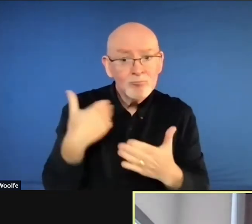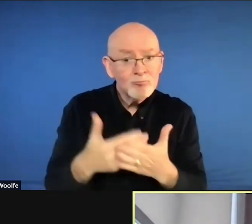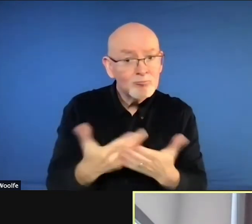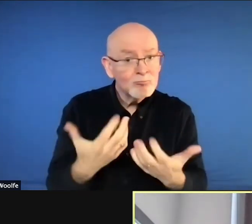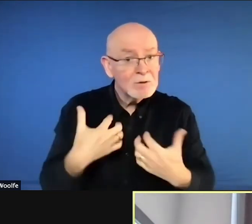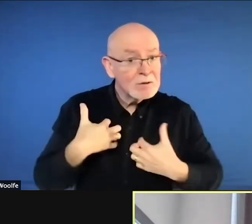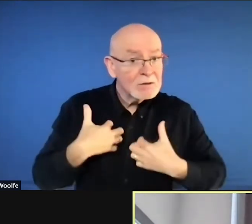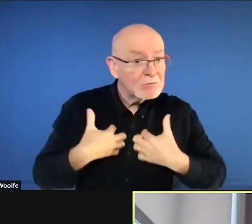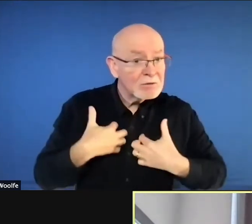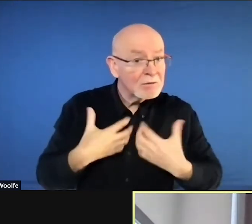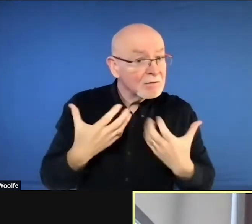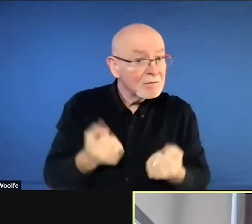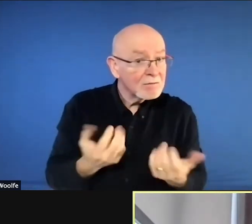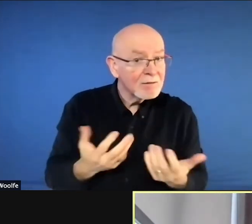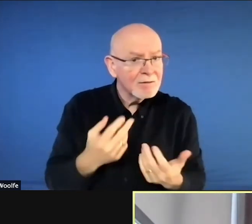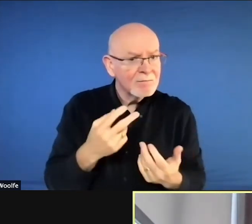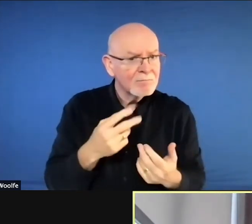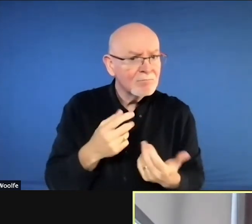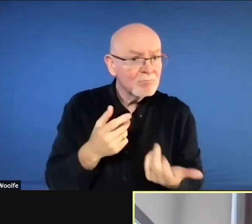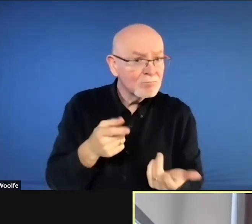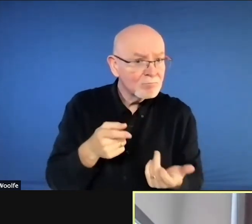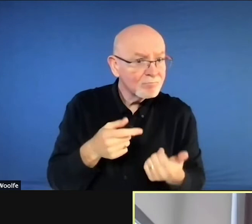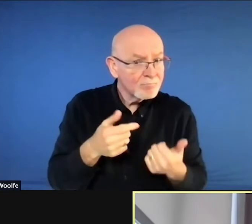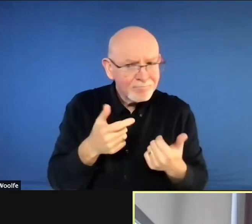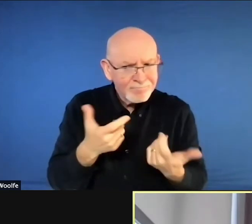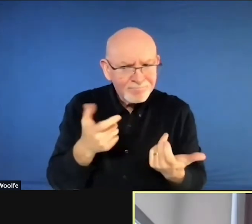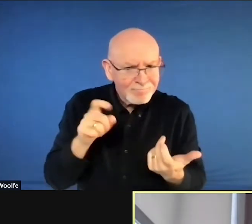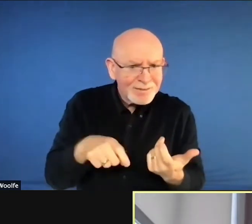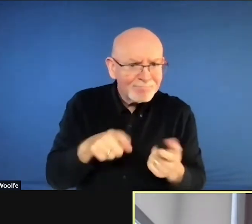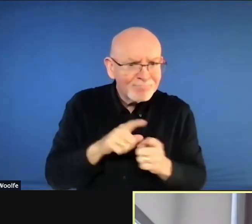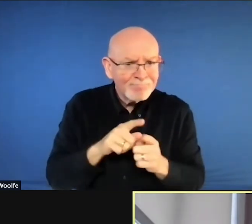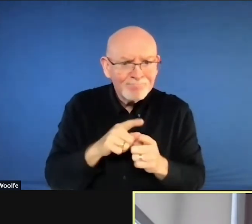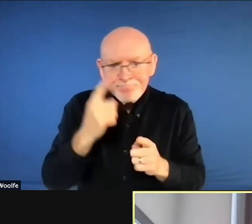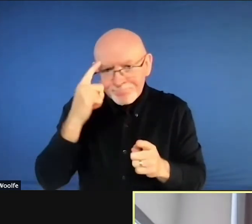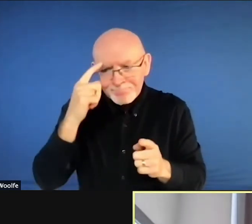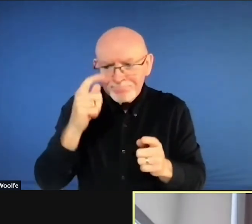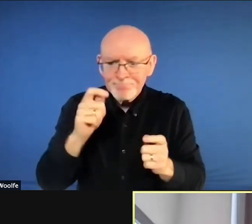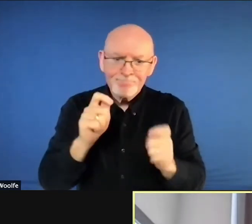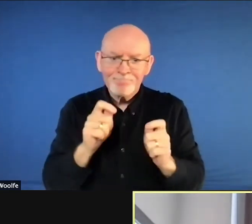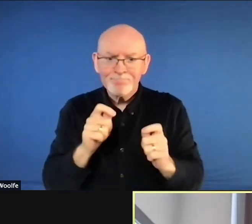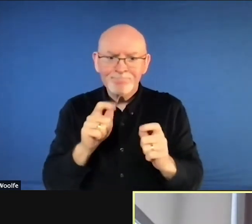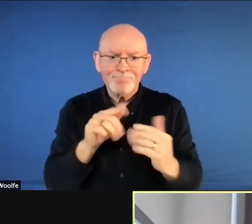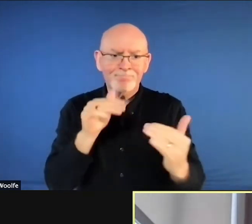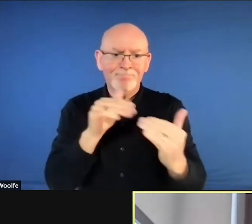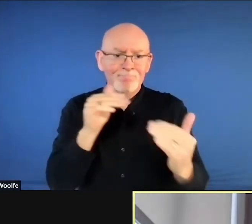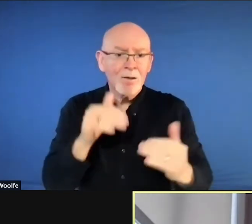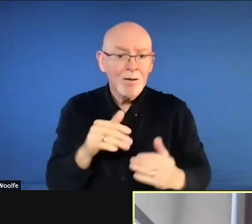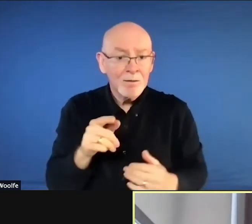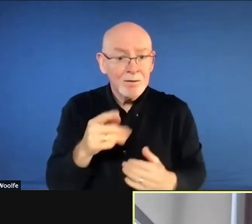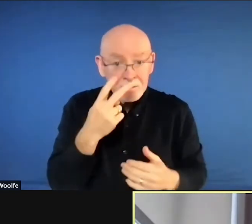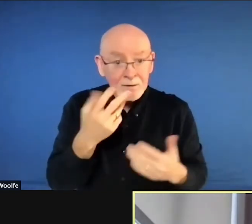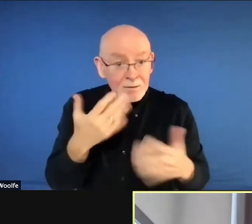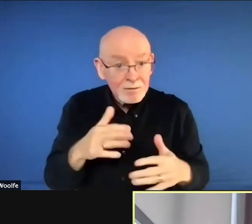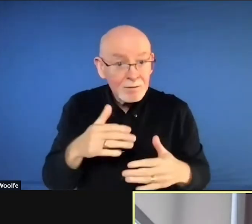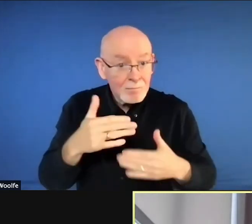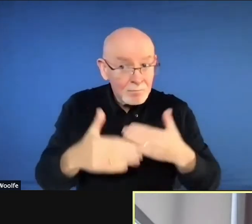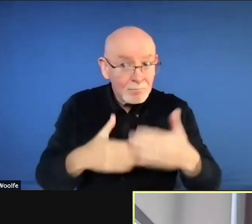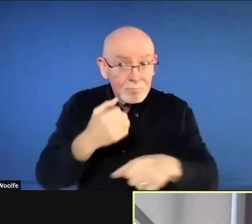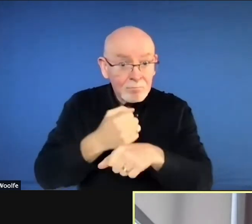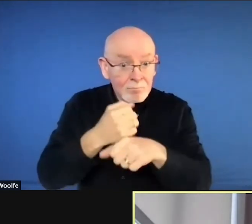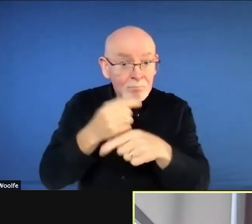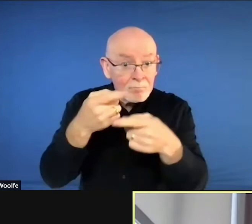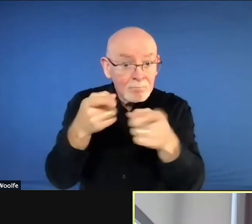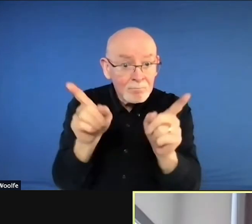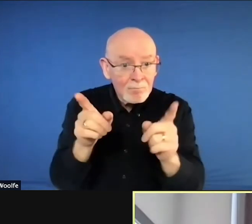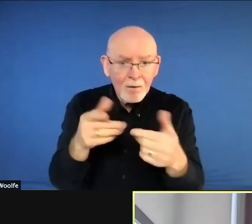Christina Clark-Kazak has been instrumental in drafting and dissemination of the ethics. Code of Ethics was